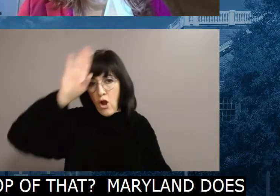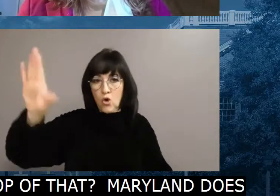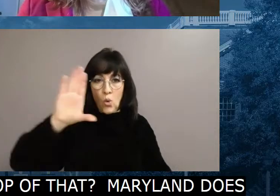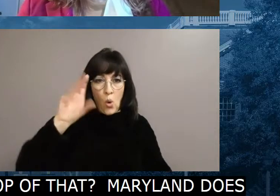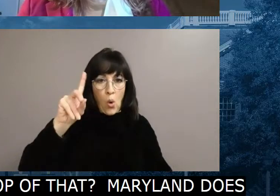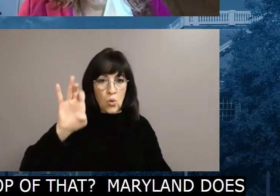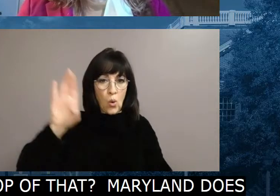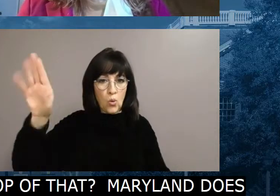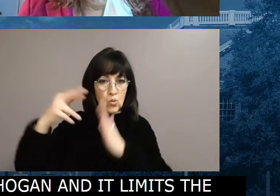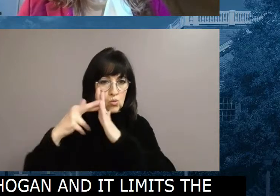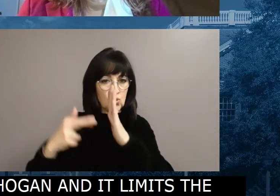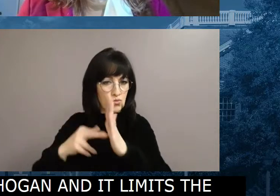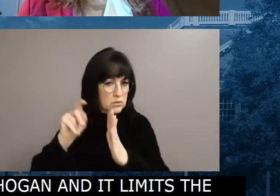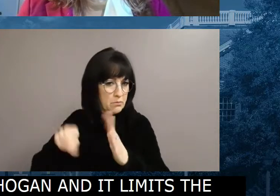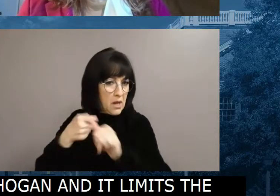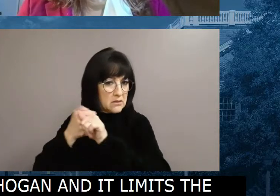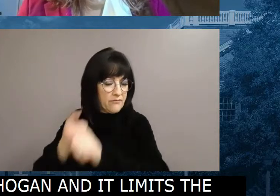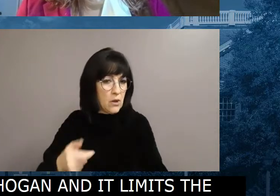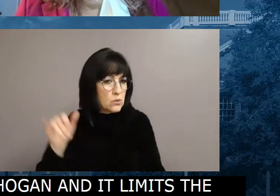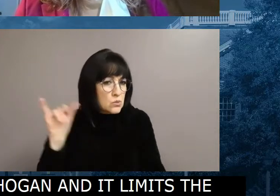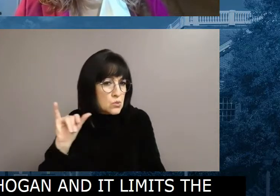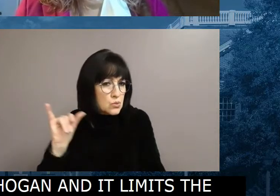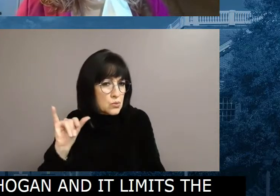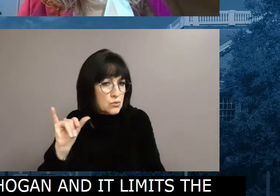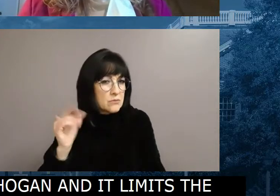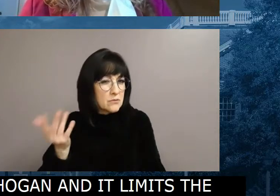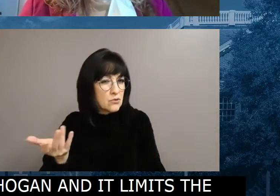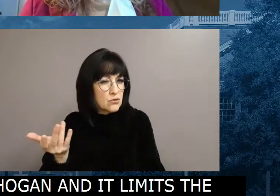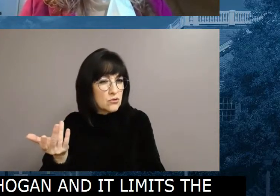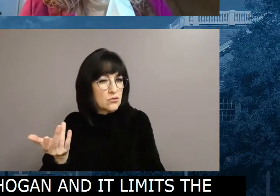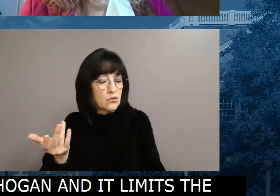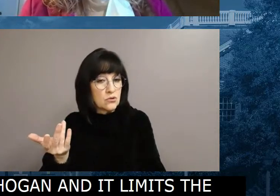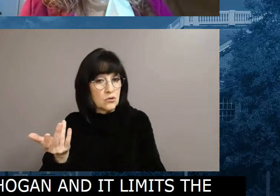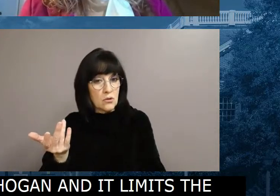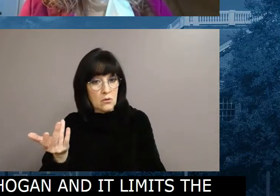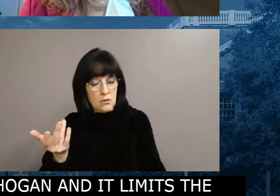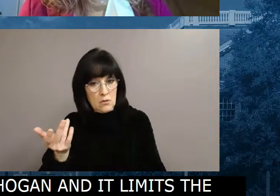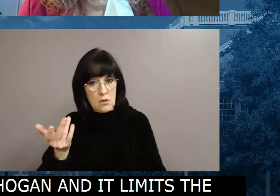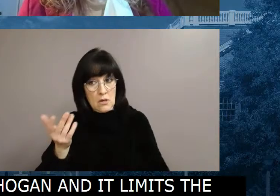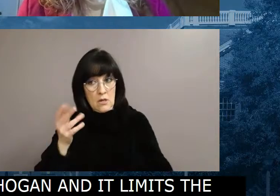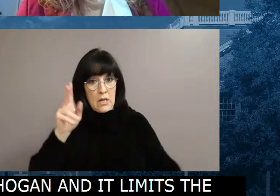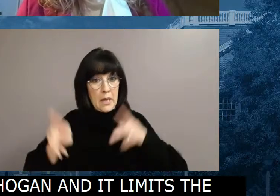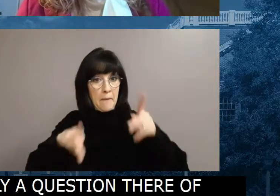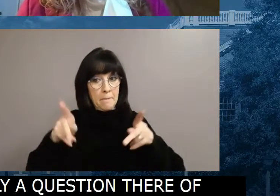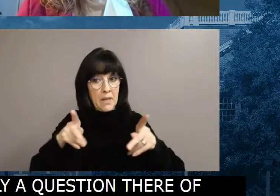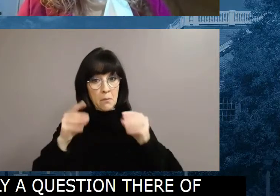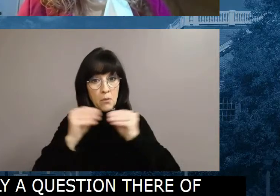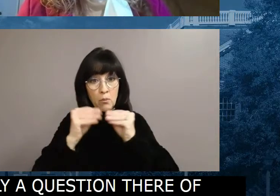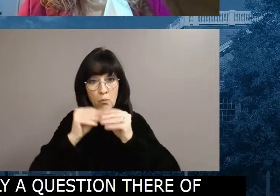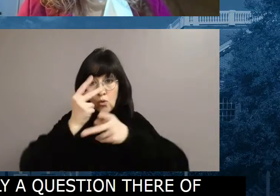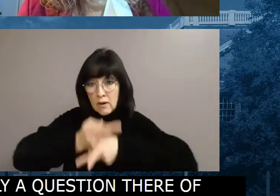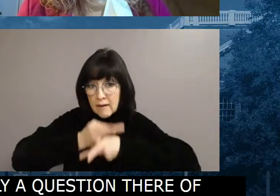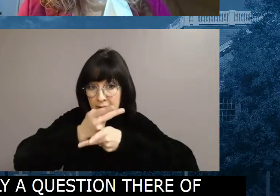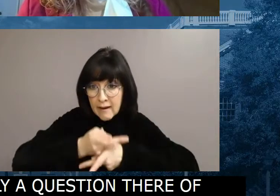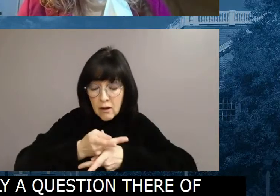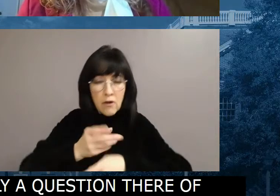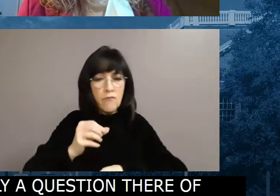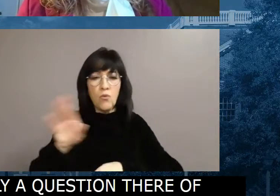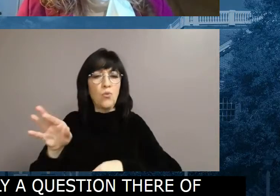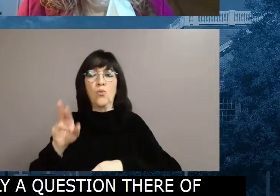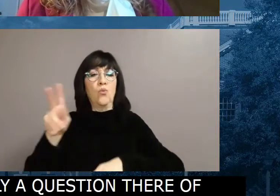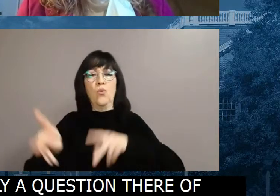there of kind of your attitude towards it. Are you more cautious or less? And right now we need to